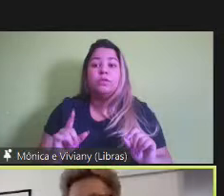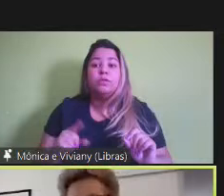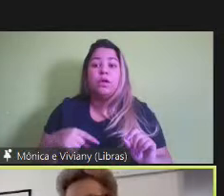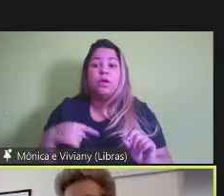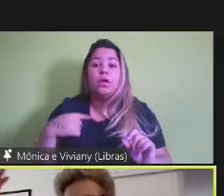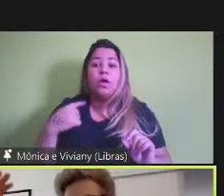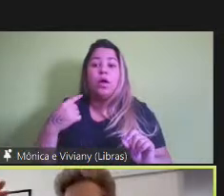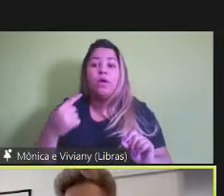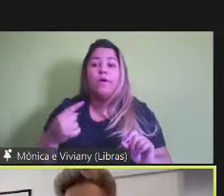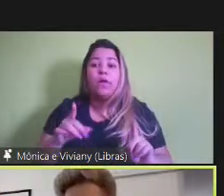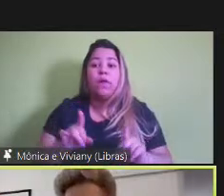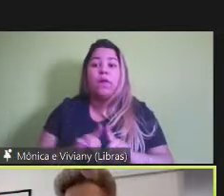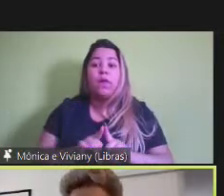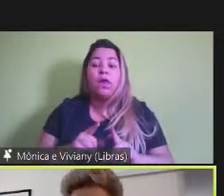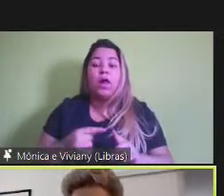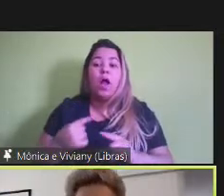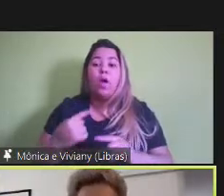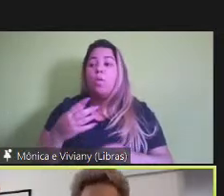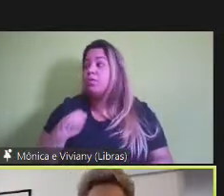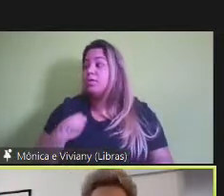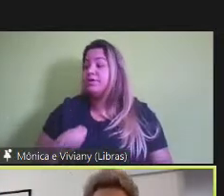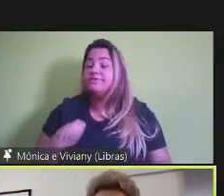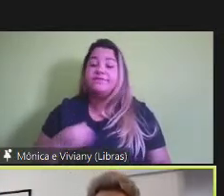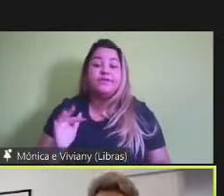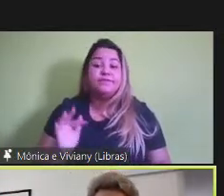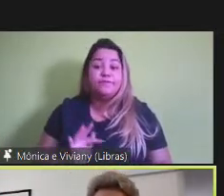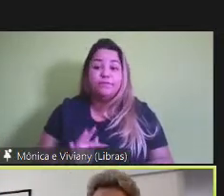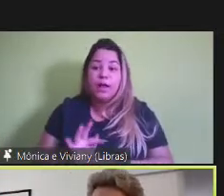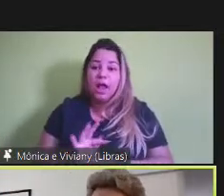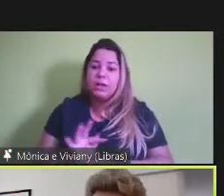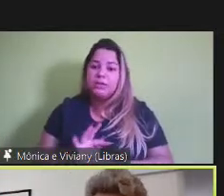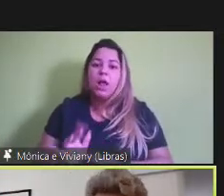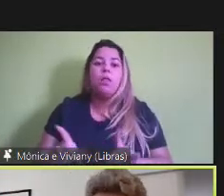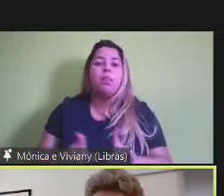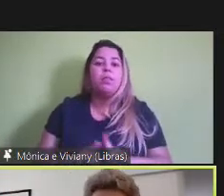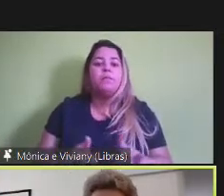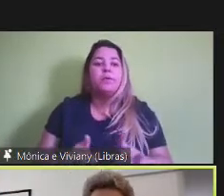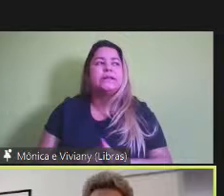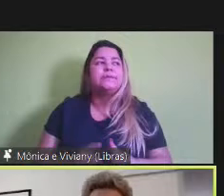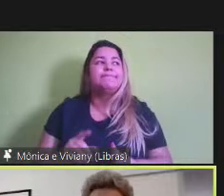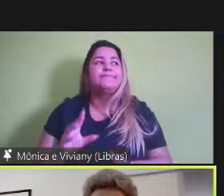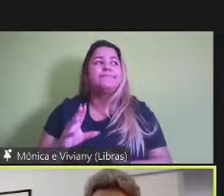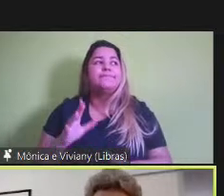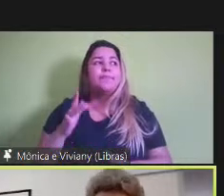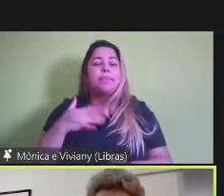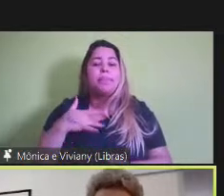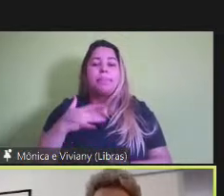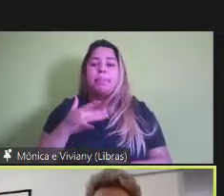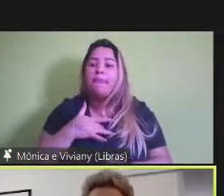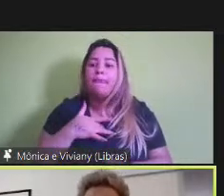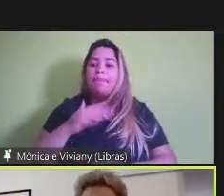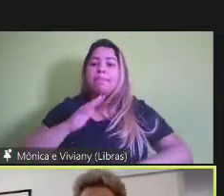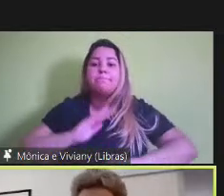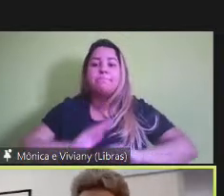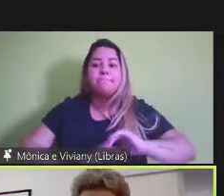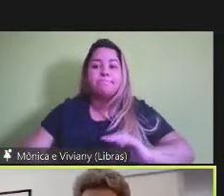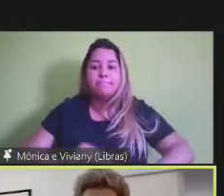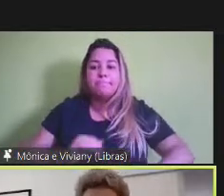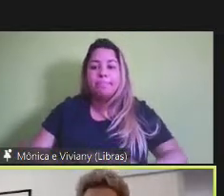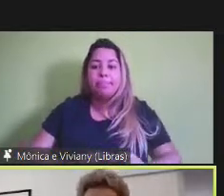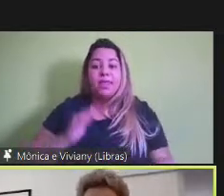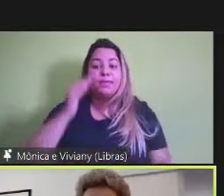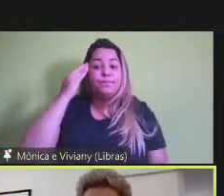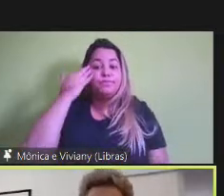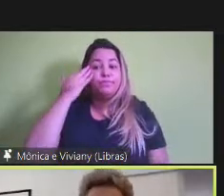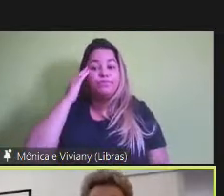the undergraduate level and all the life of the education of the health professionals, be it professionals who come